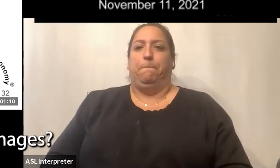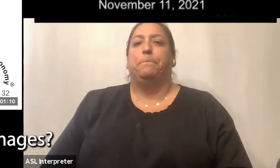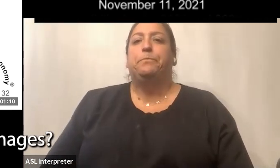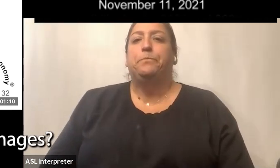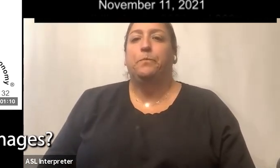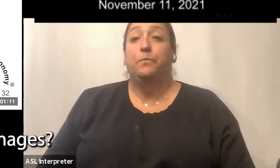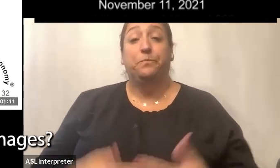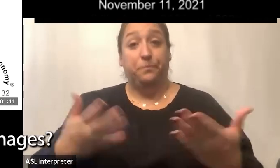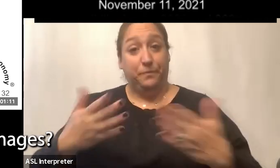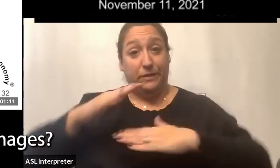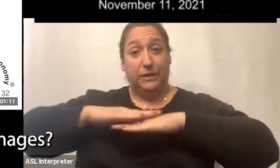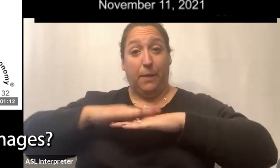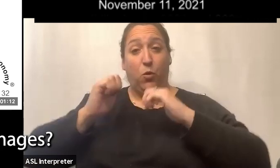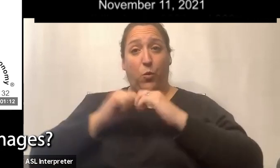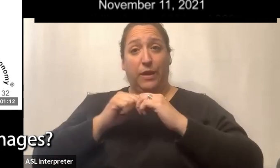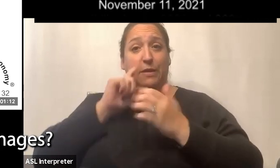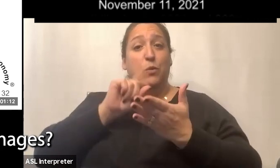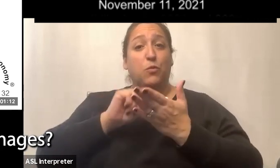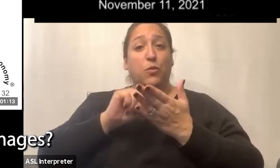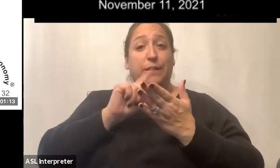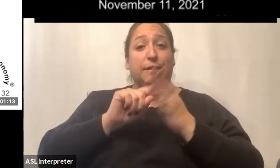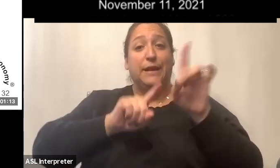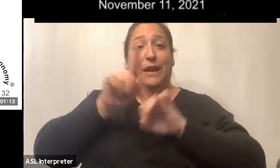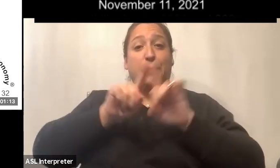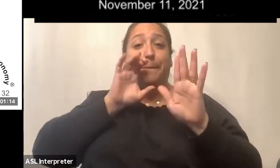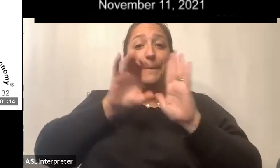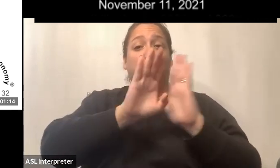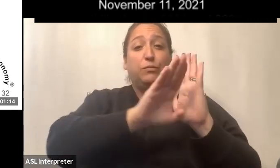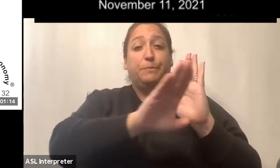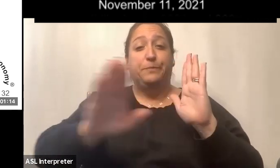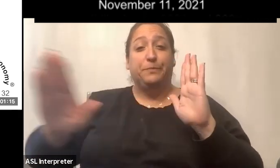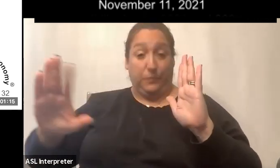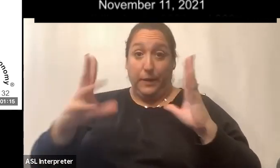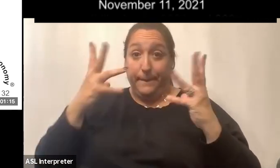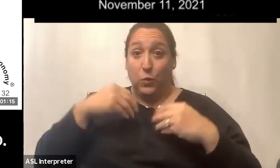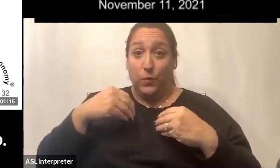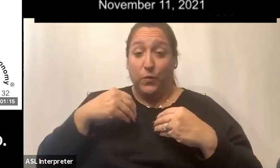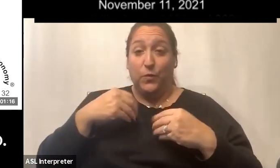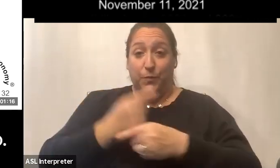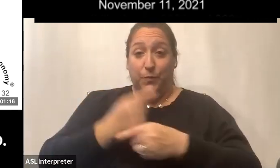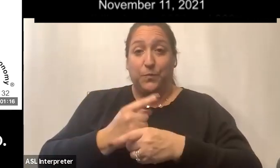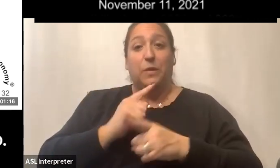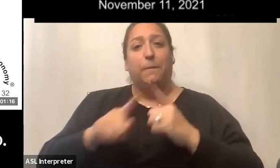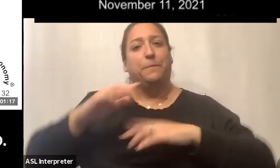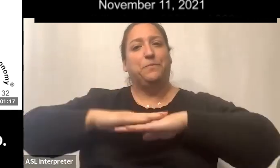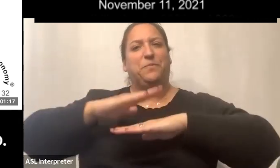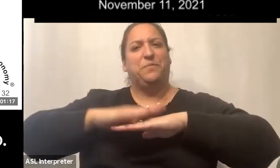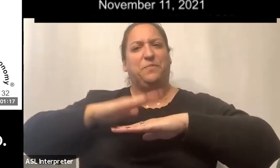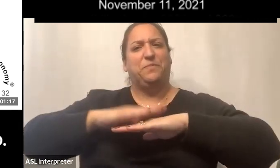How about the table with the printed astronomical images? They're beautiful. The table is